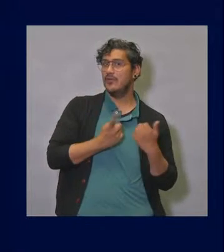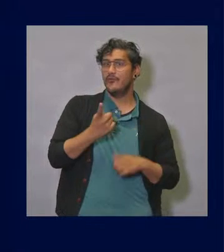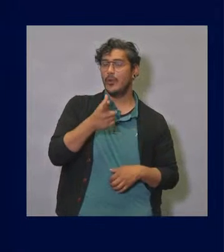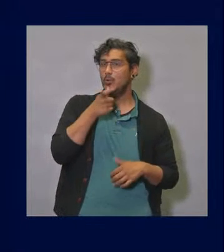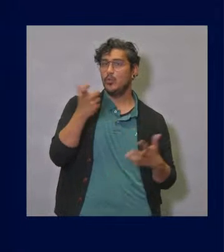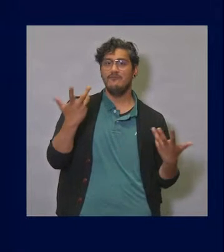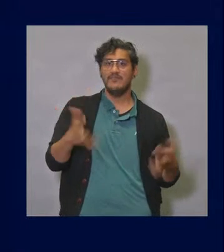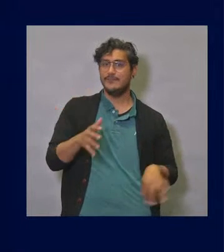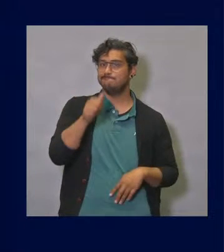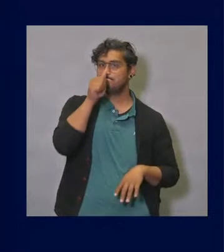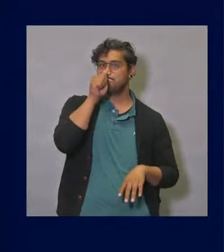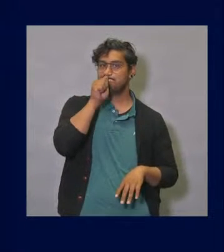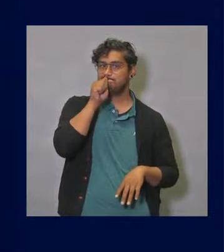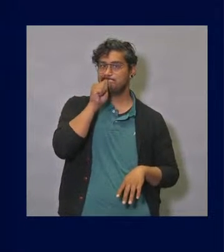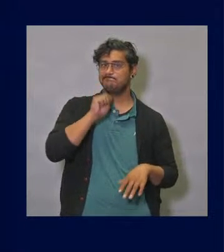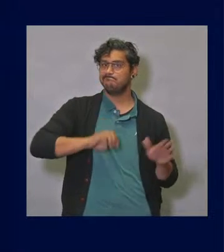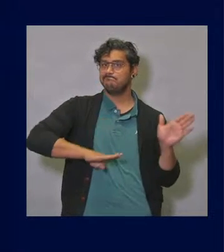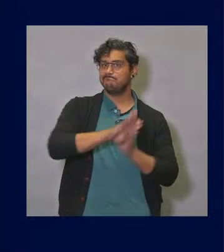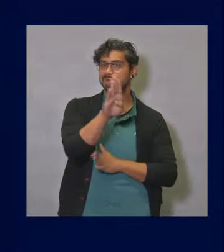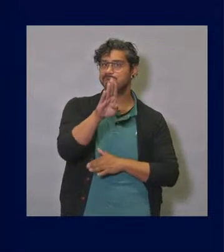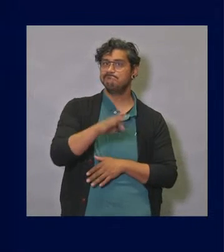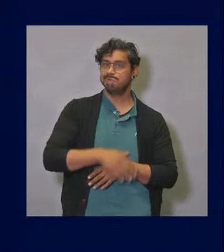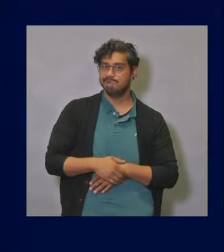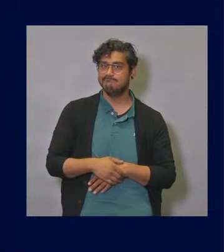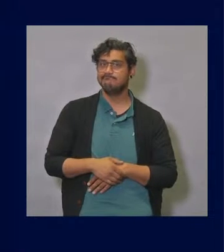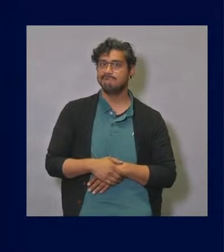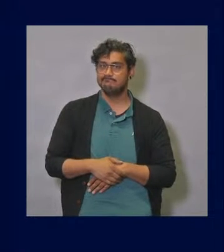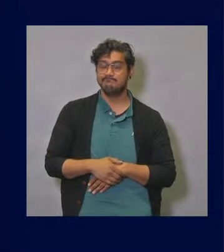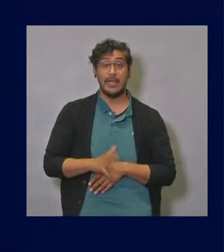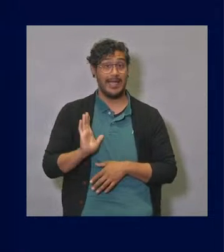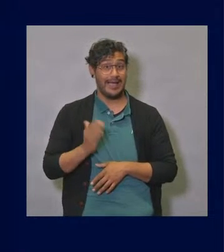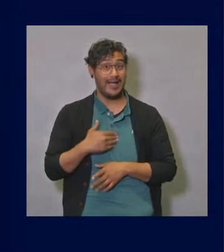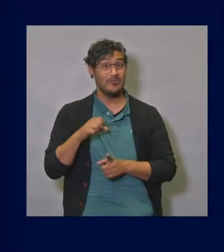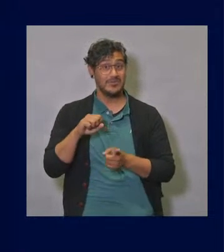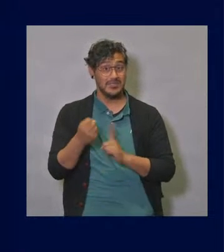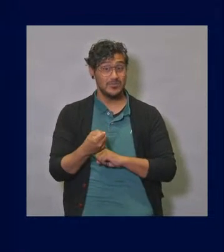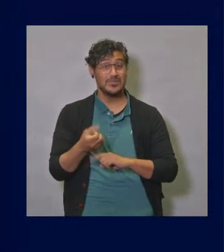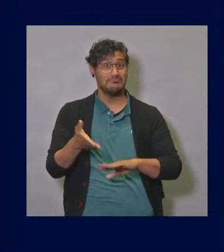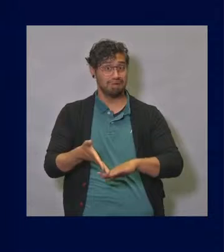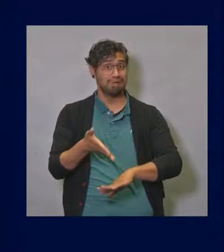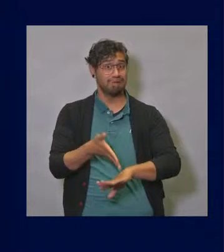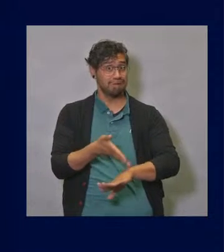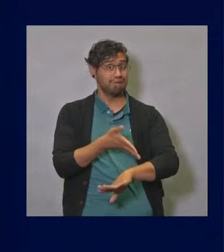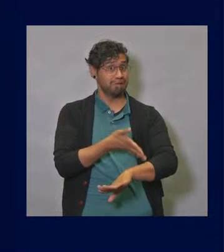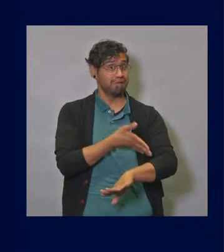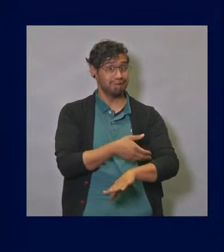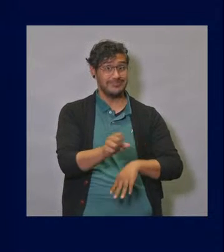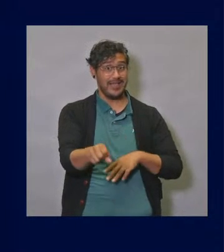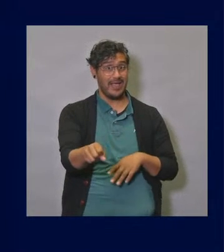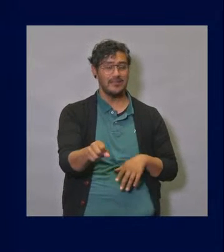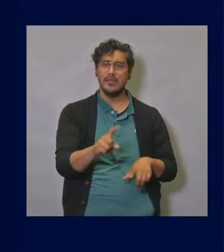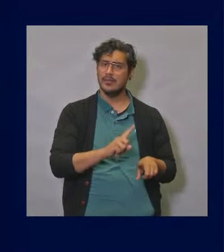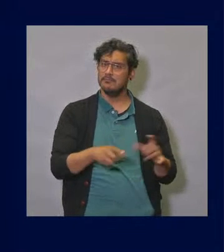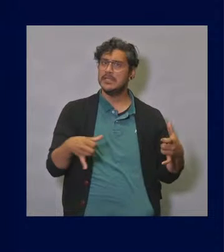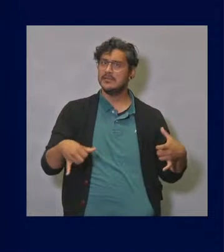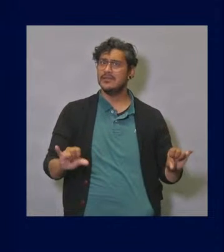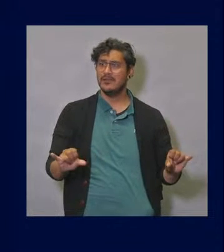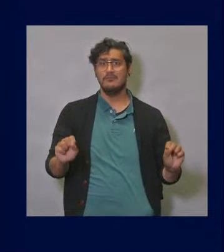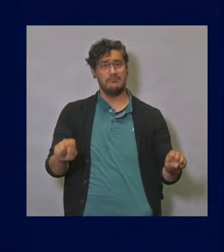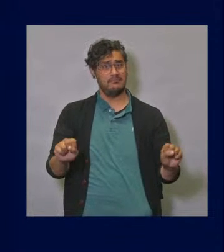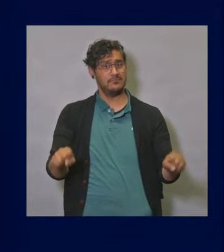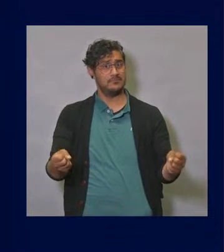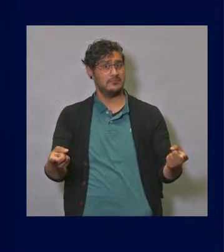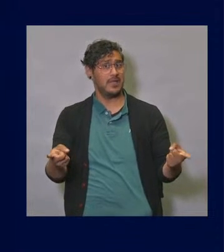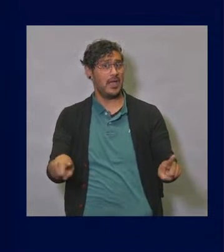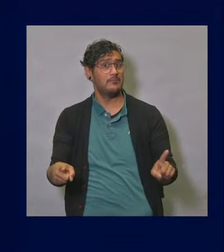the surge in this county. And while our situation has improved so much since then, we're not immune from seeing this kind of